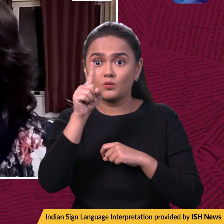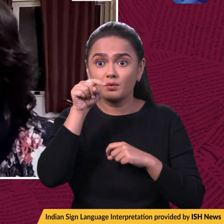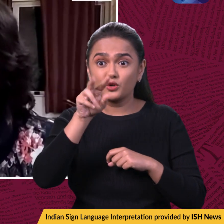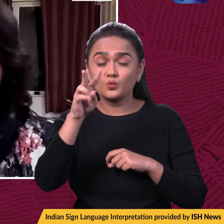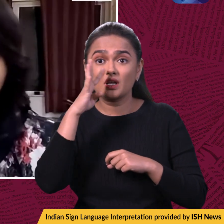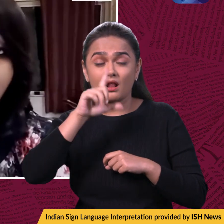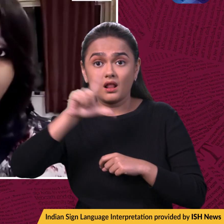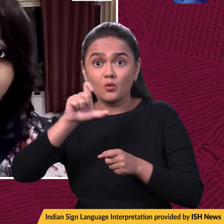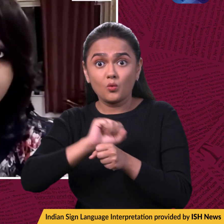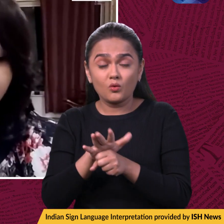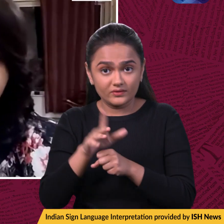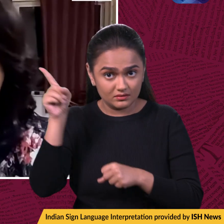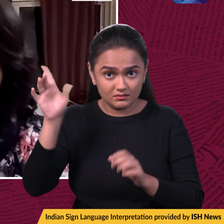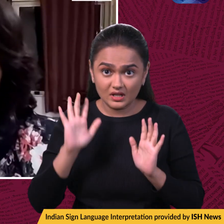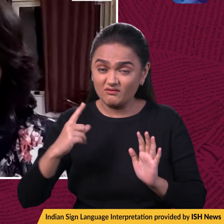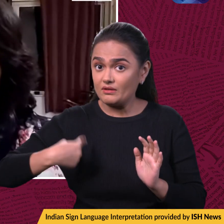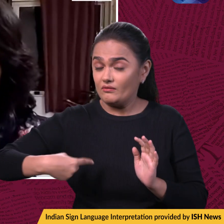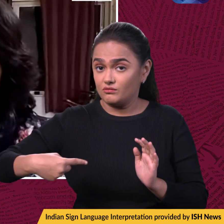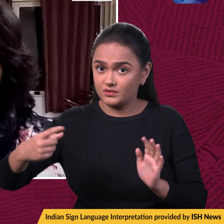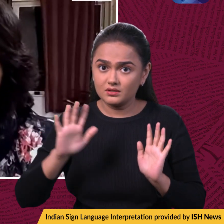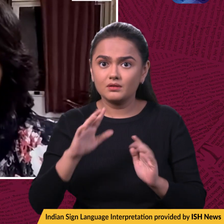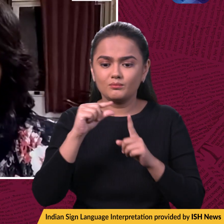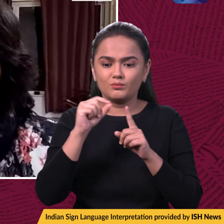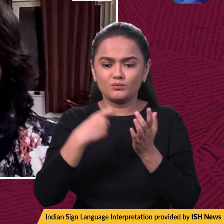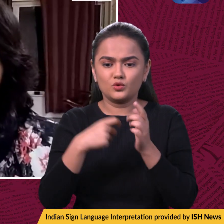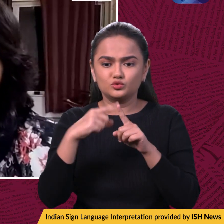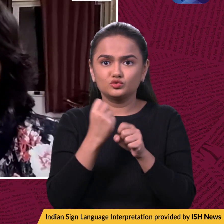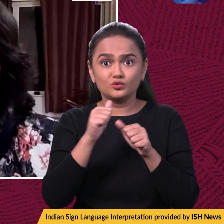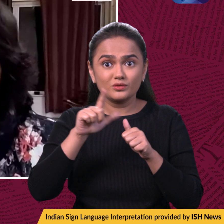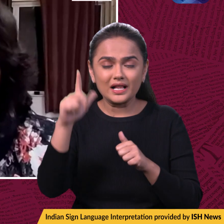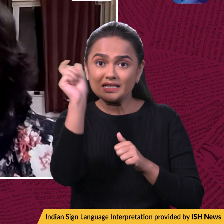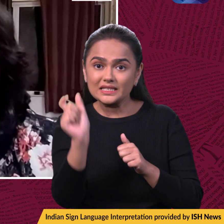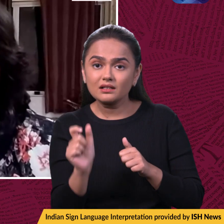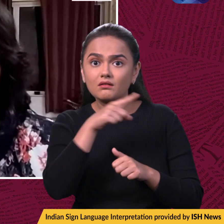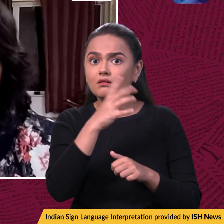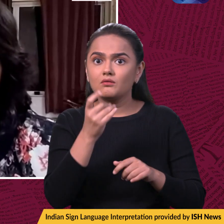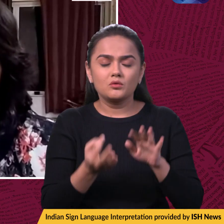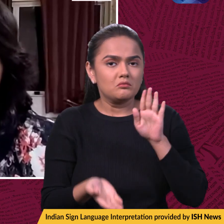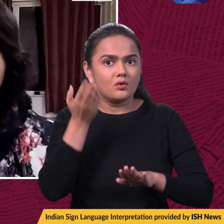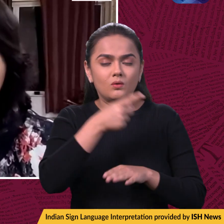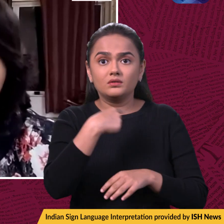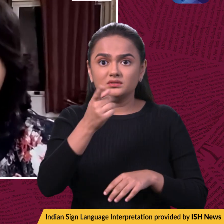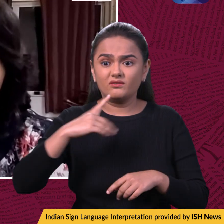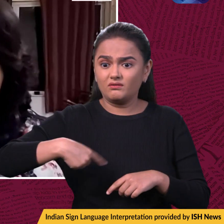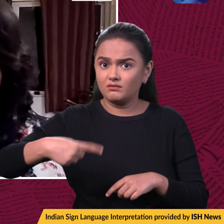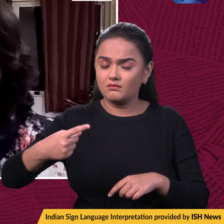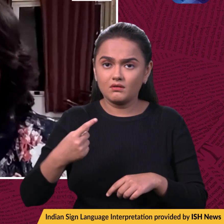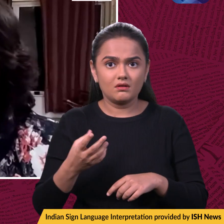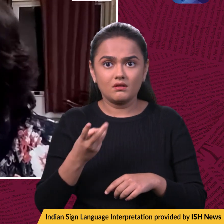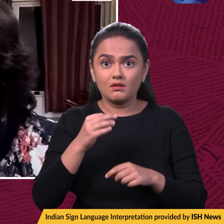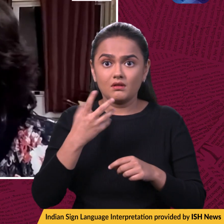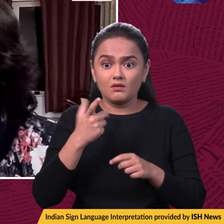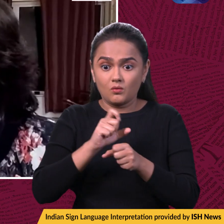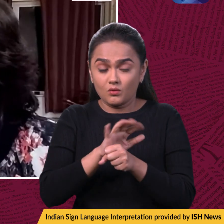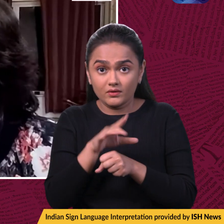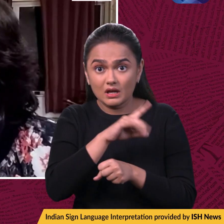reported 1.29 lakh COVID cases. Now, Portugal, Cyprus, Italy and Greece have also reported a daily uptick in